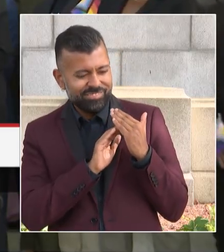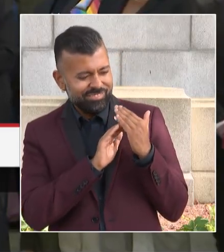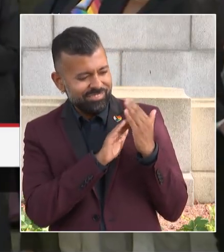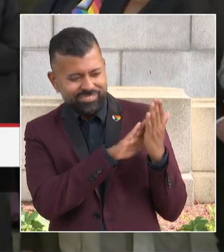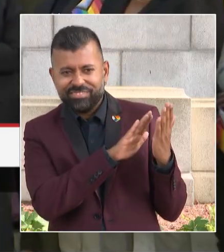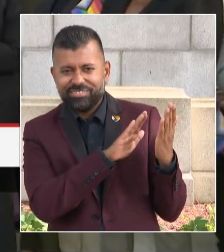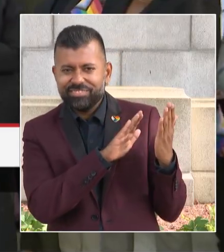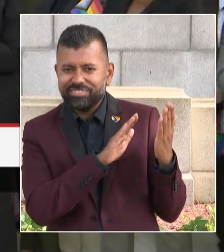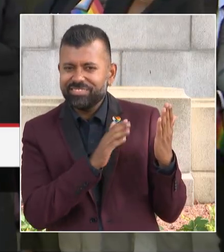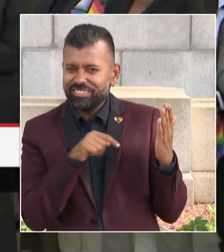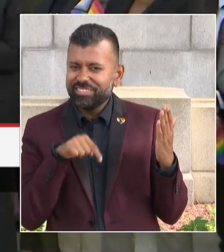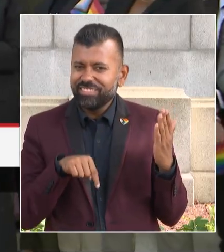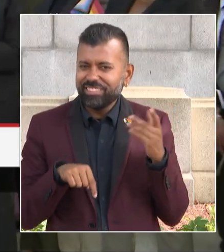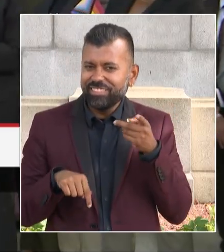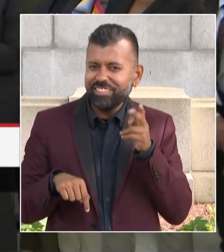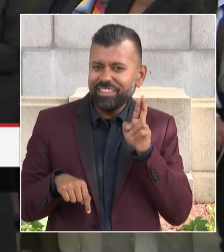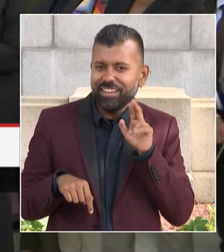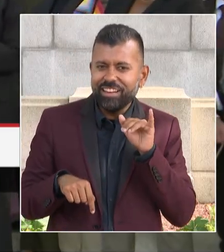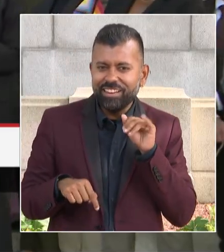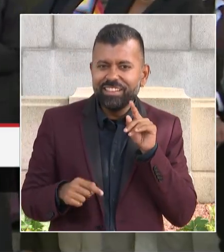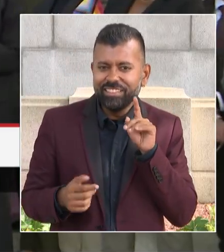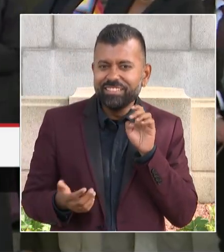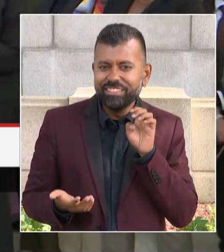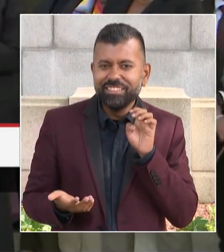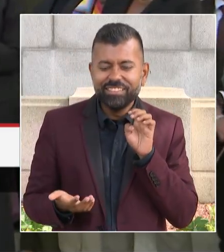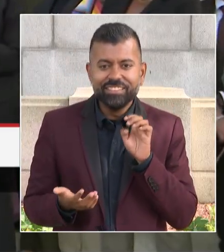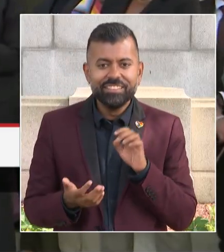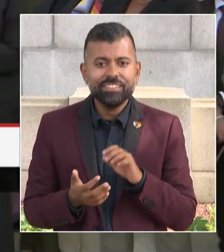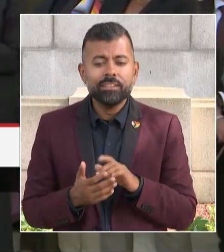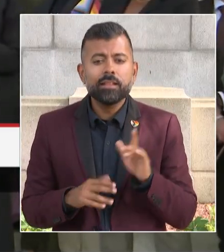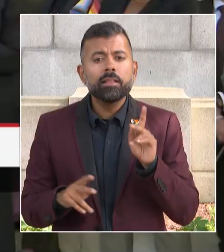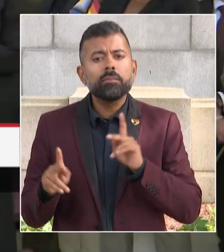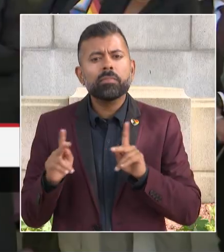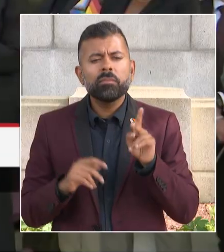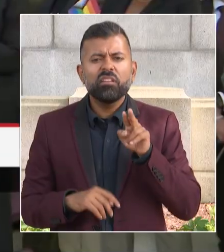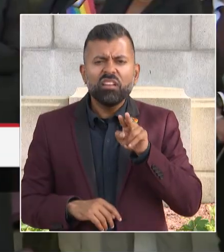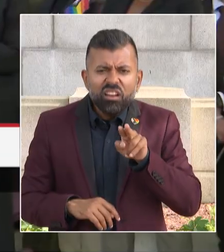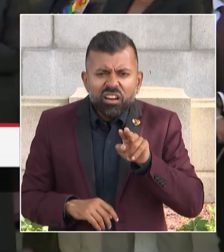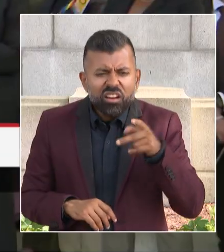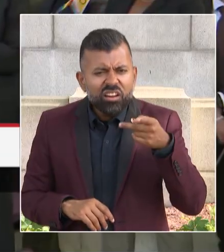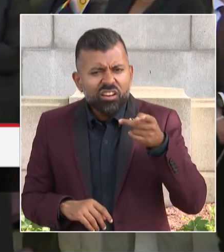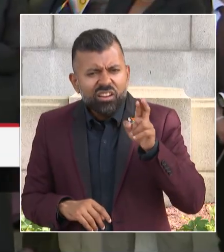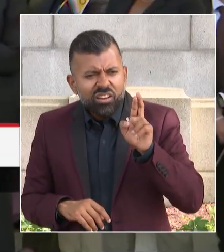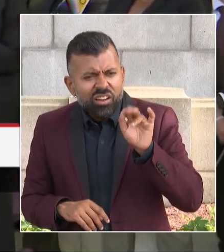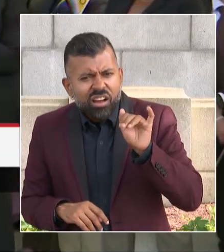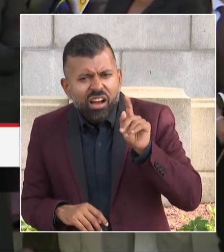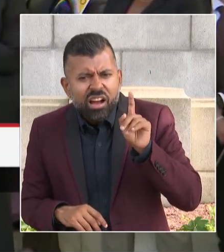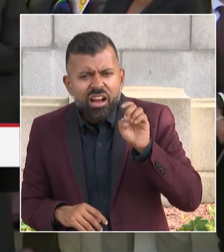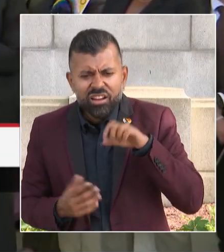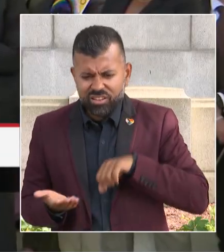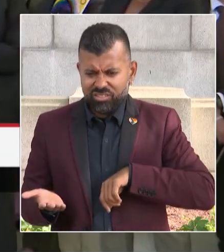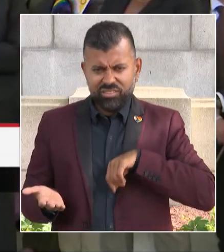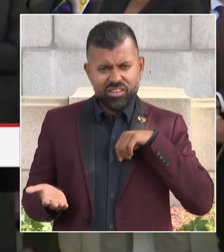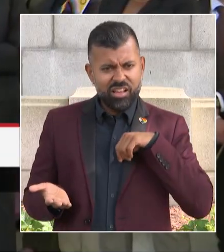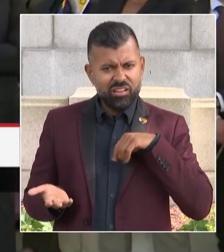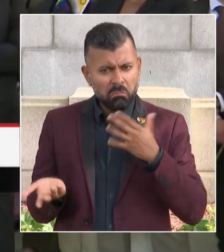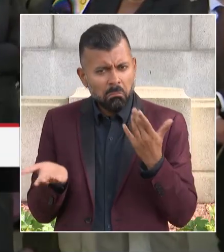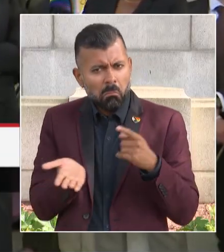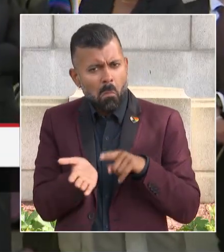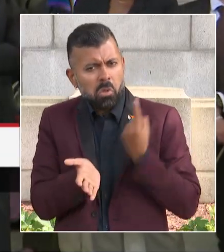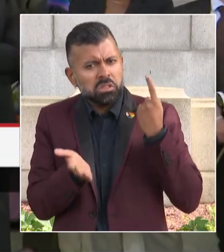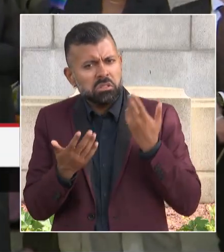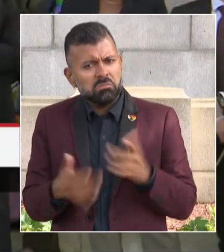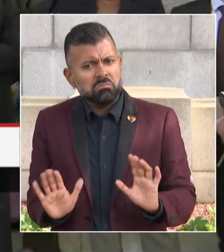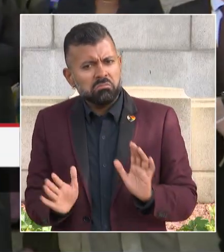proud to be a part of this city that understands it is not a singular event. It is not a noun. It is not an event. It is a verb, an action of